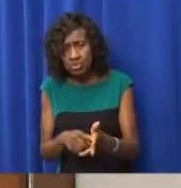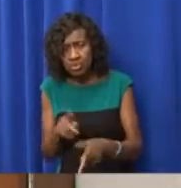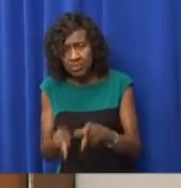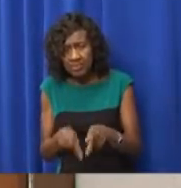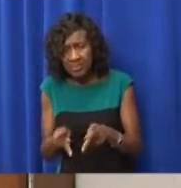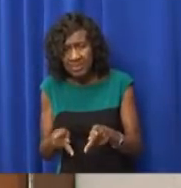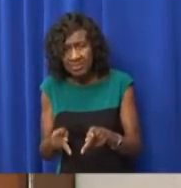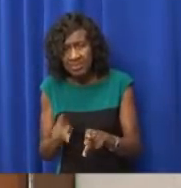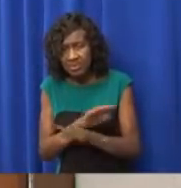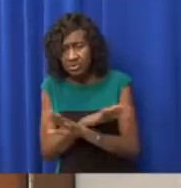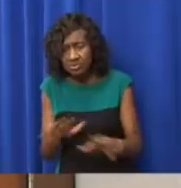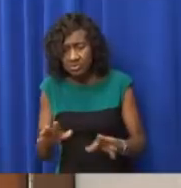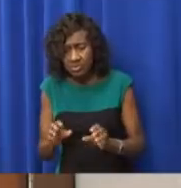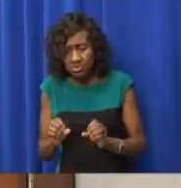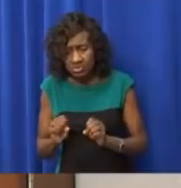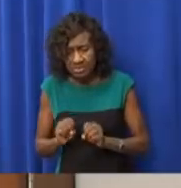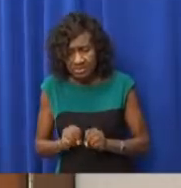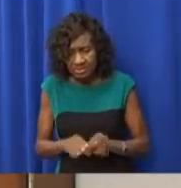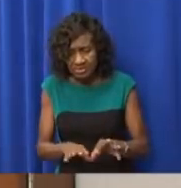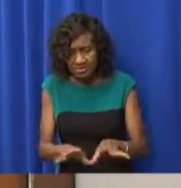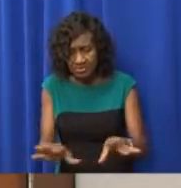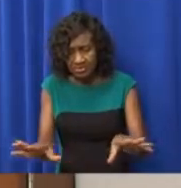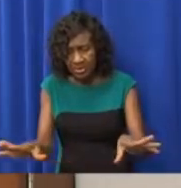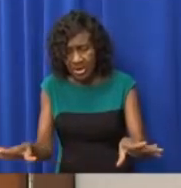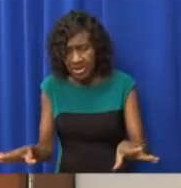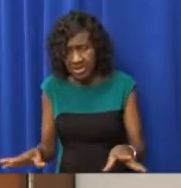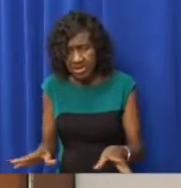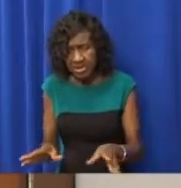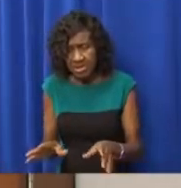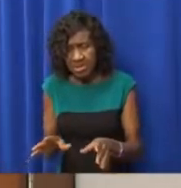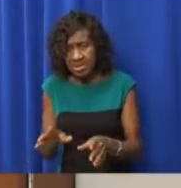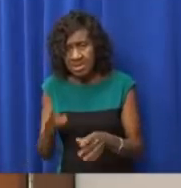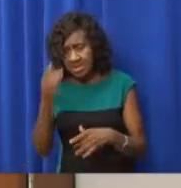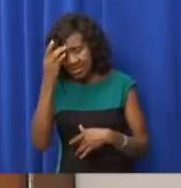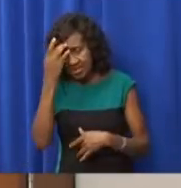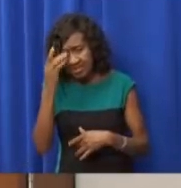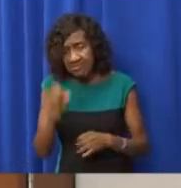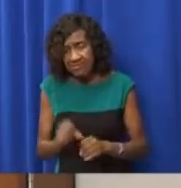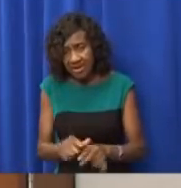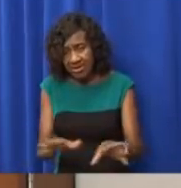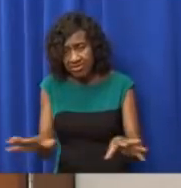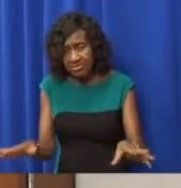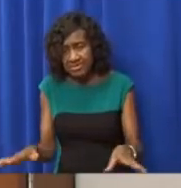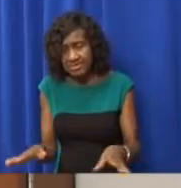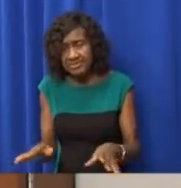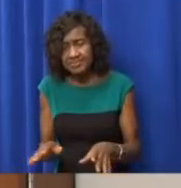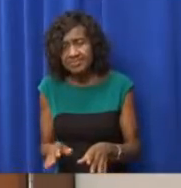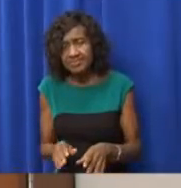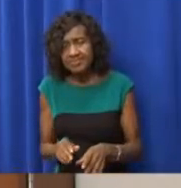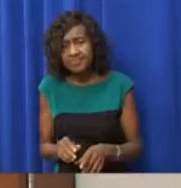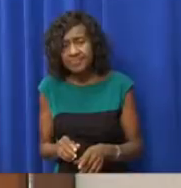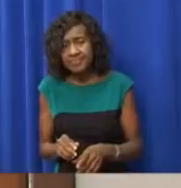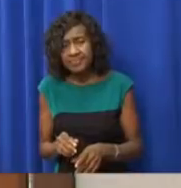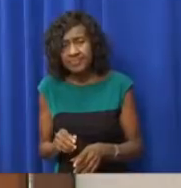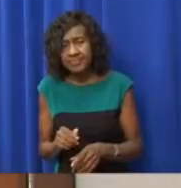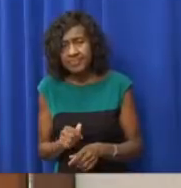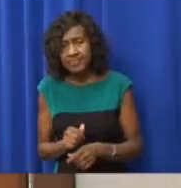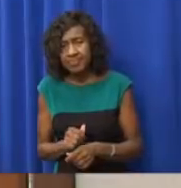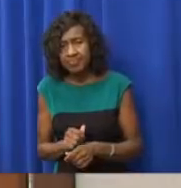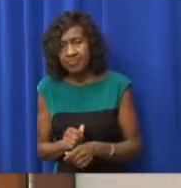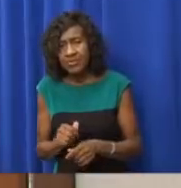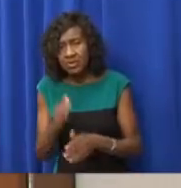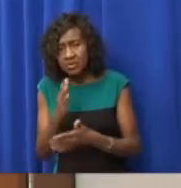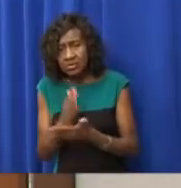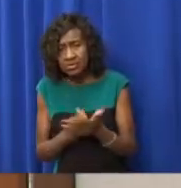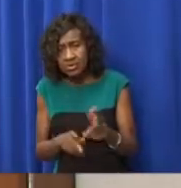that the scientists can no longer grow viral copies from the samples that are taken from that individual. Although